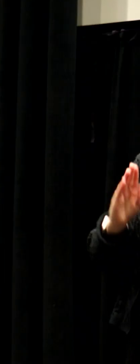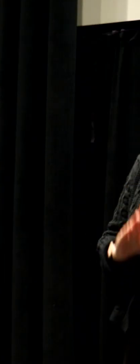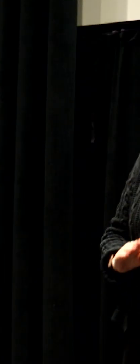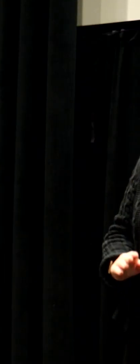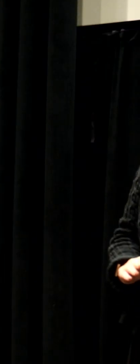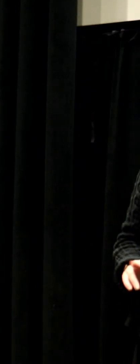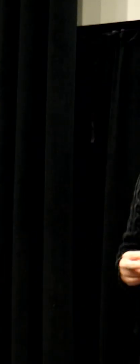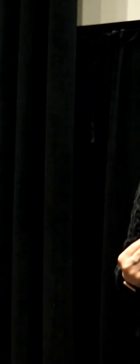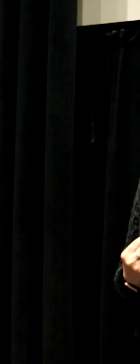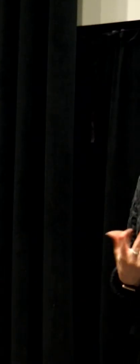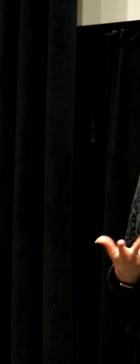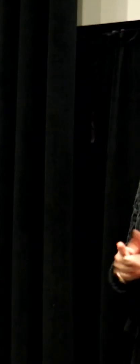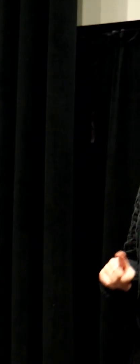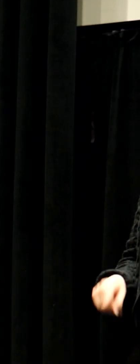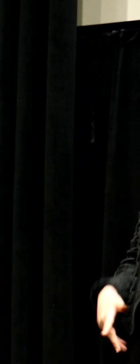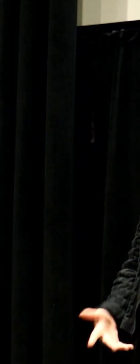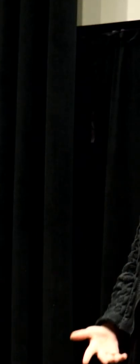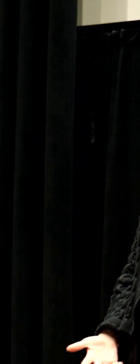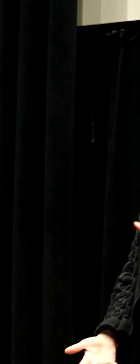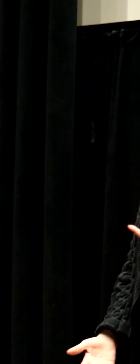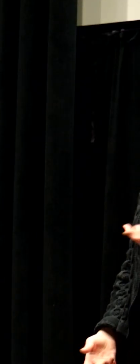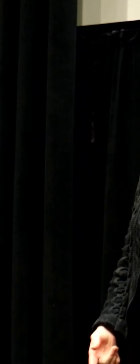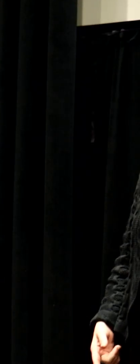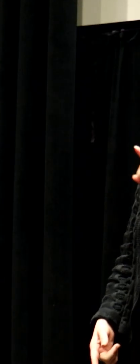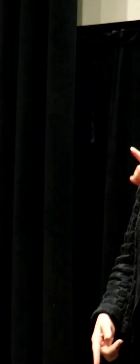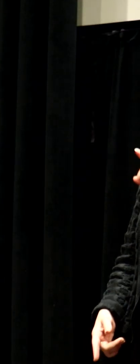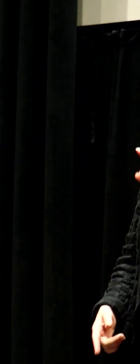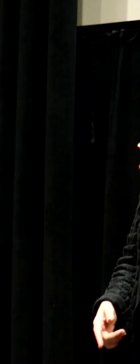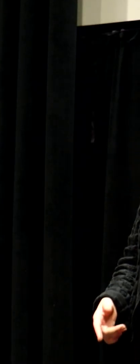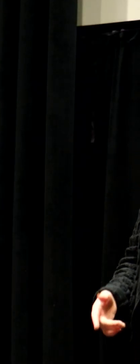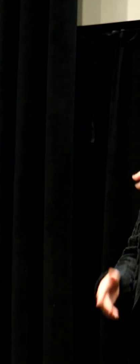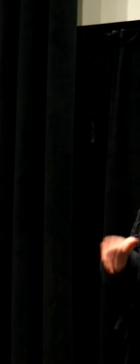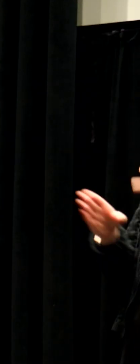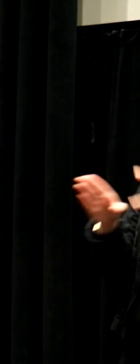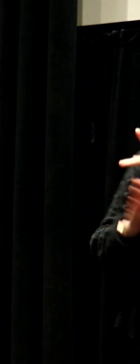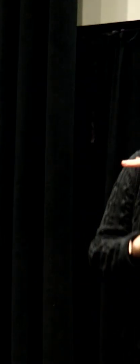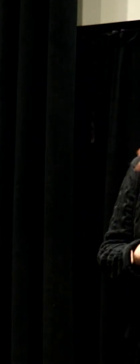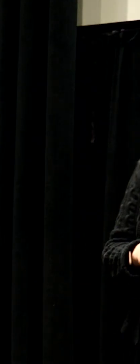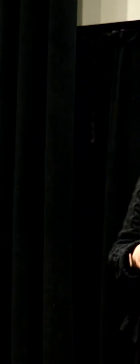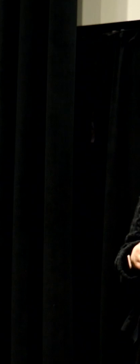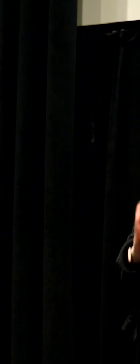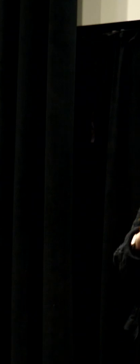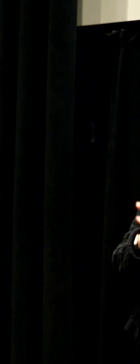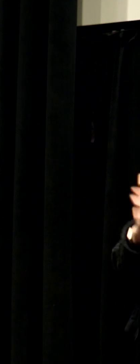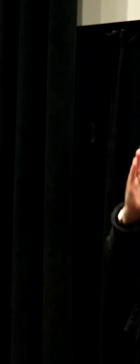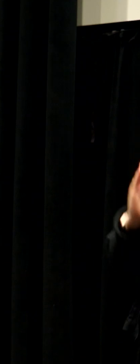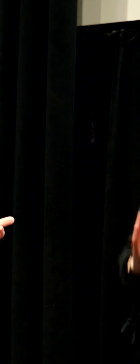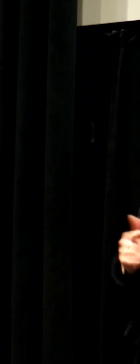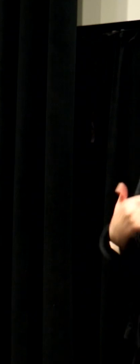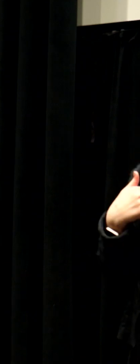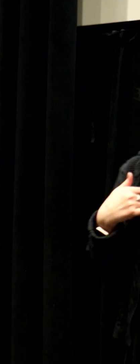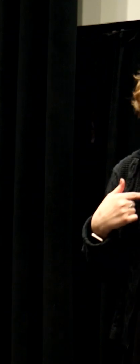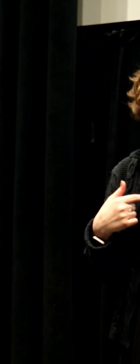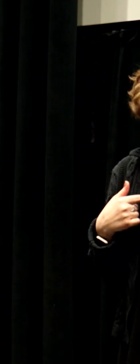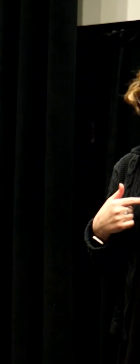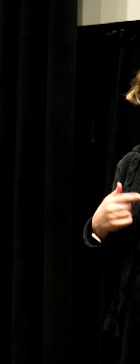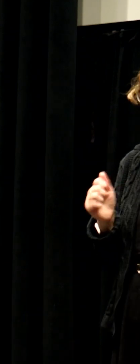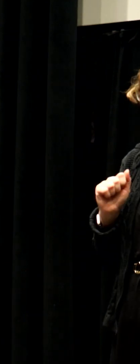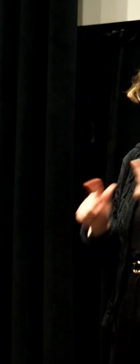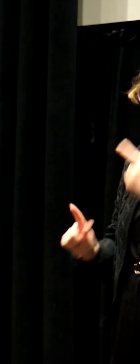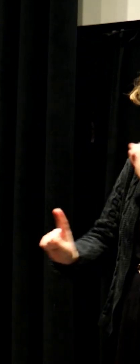not. And so I always felt like I had that pressure, like I don't have the answers. I don't have all the answers. We're doing this